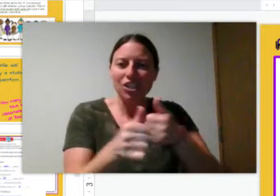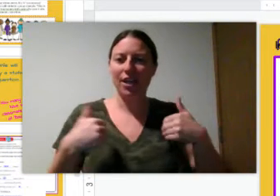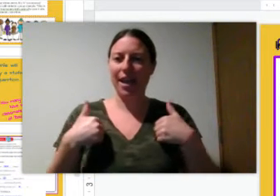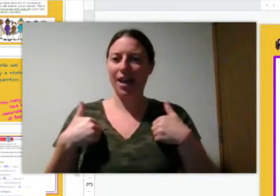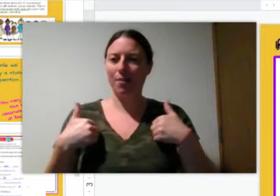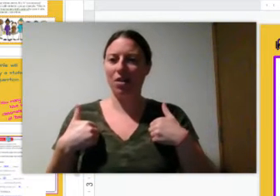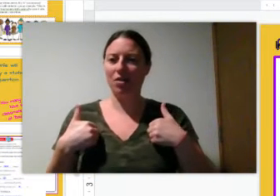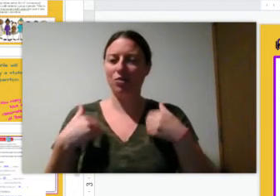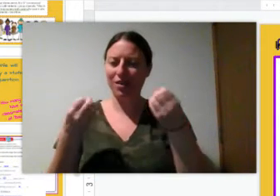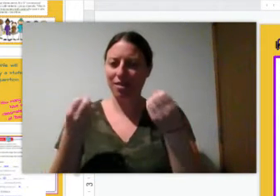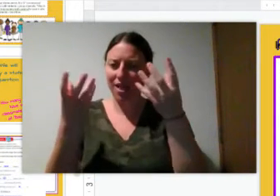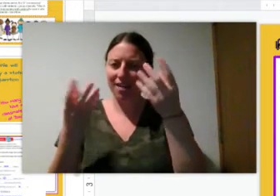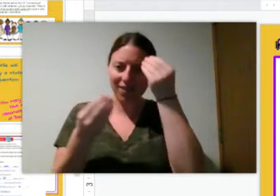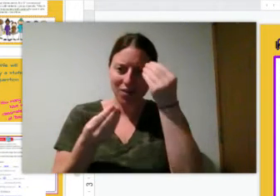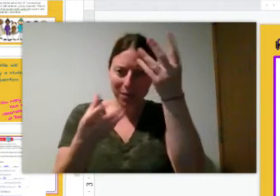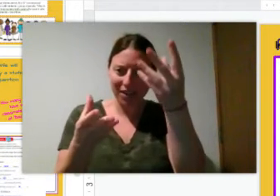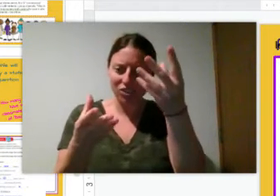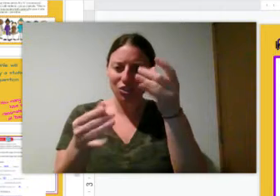also.